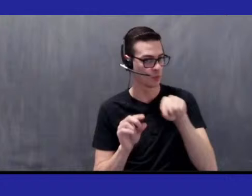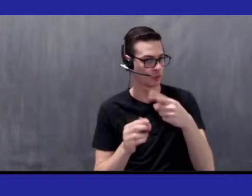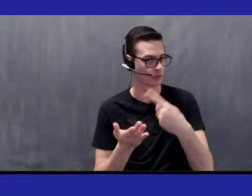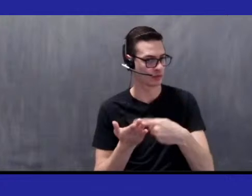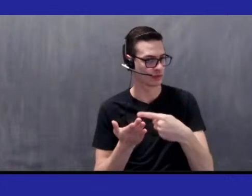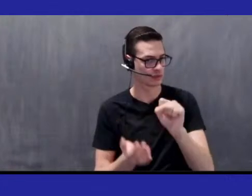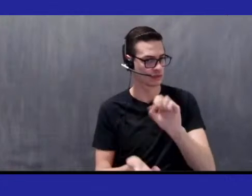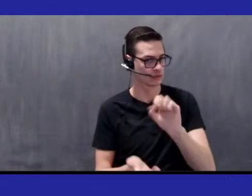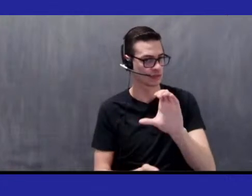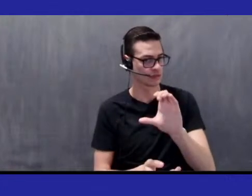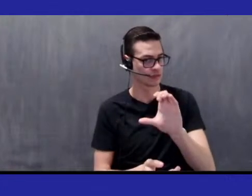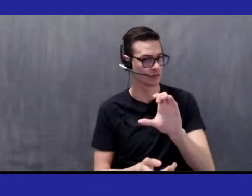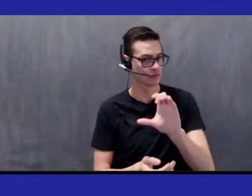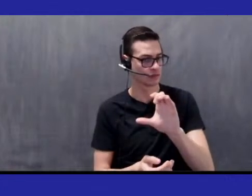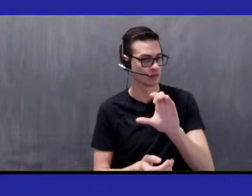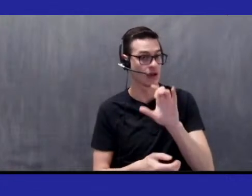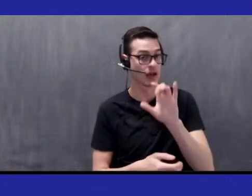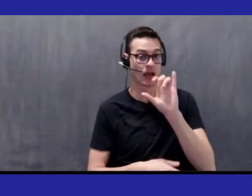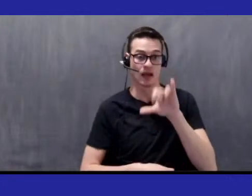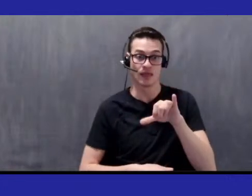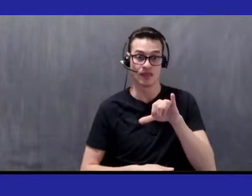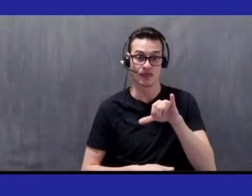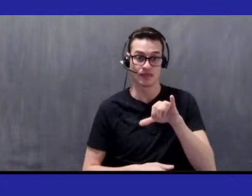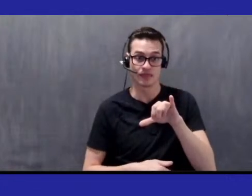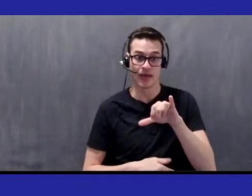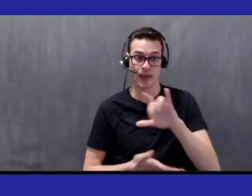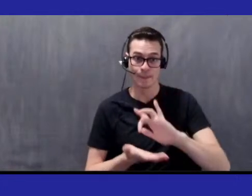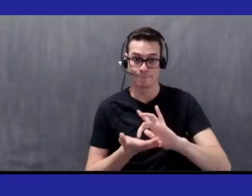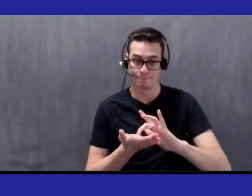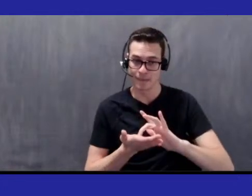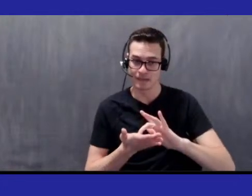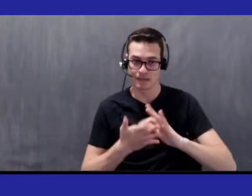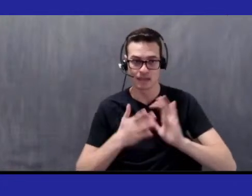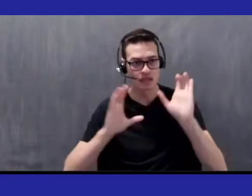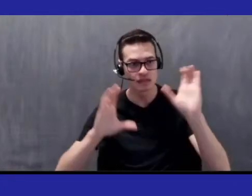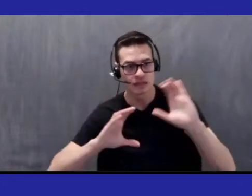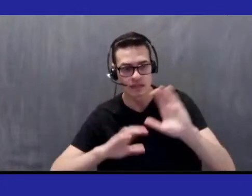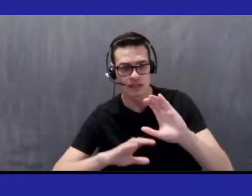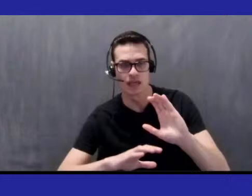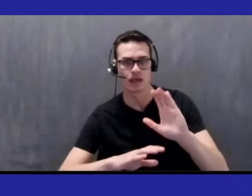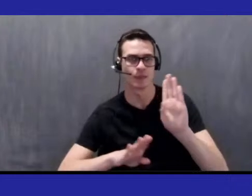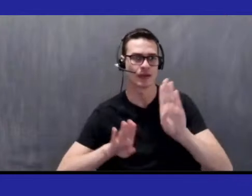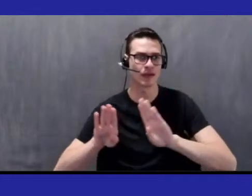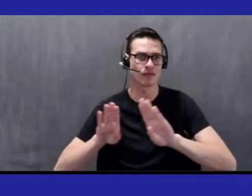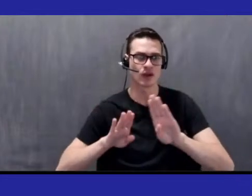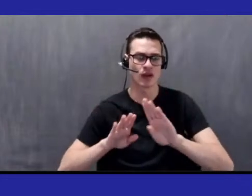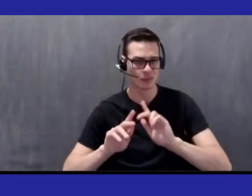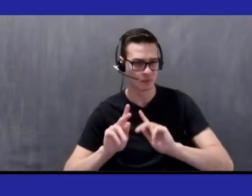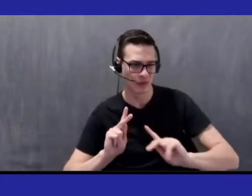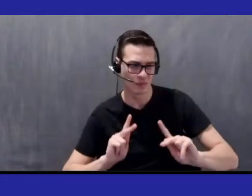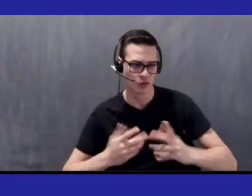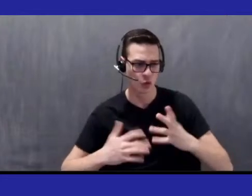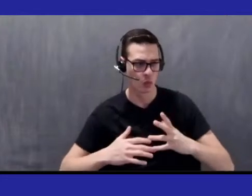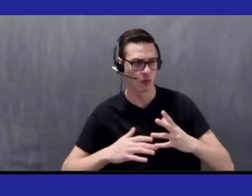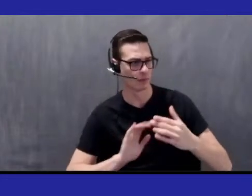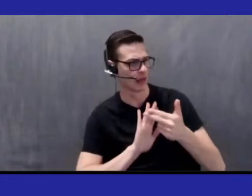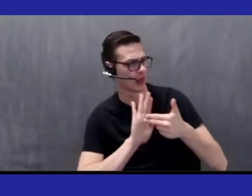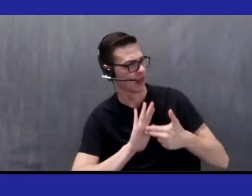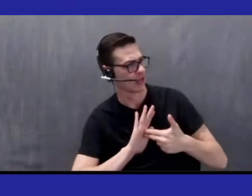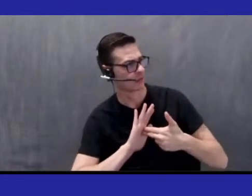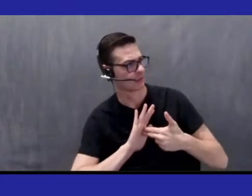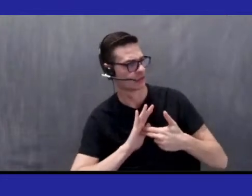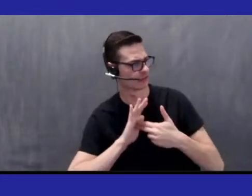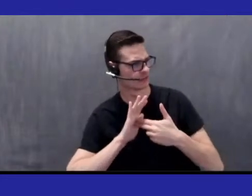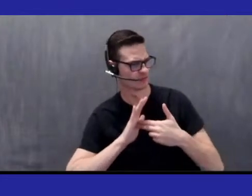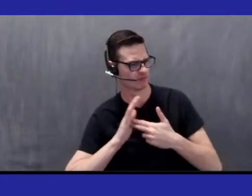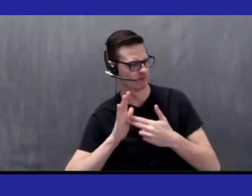drug-seeking behavior that patients are afraid of being treated as if they're exhibiting. I'm hearing that question from Jose